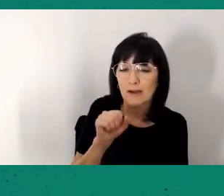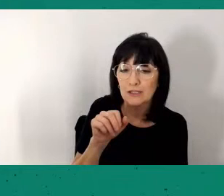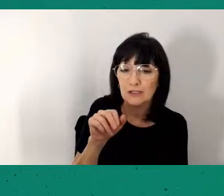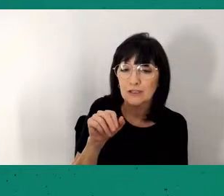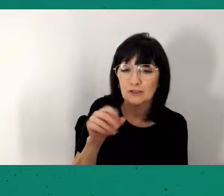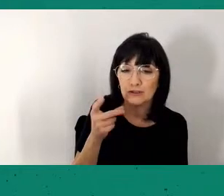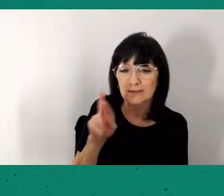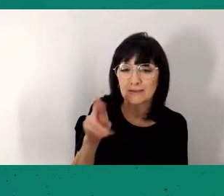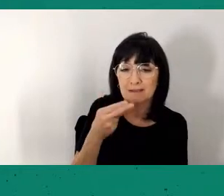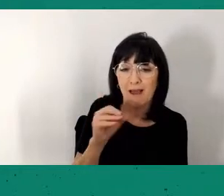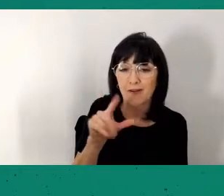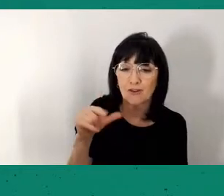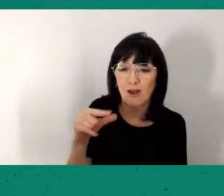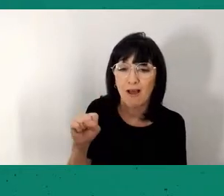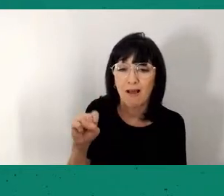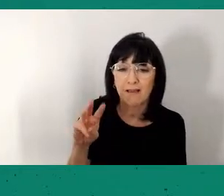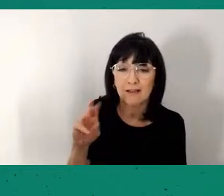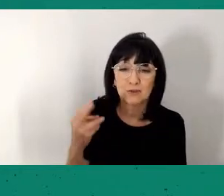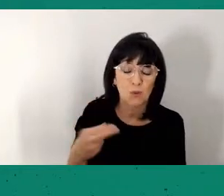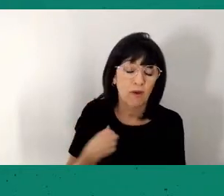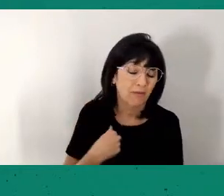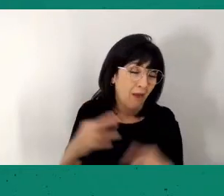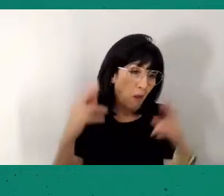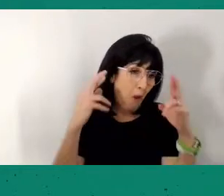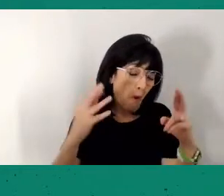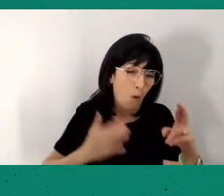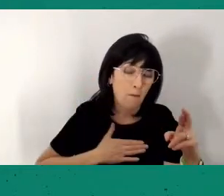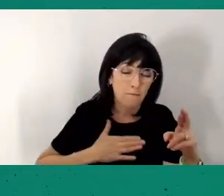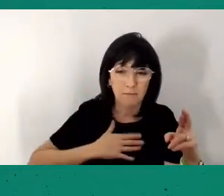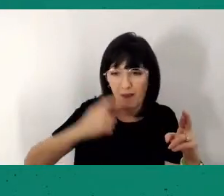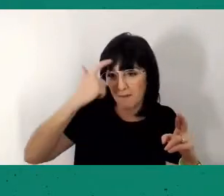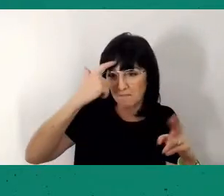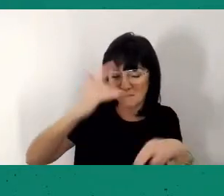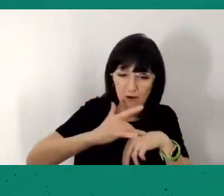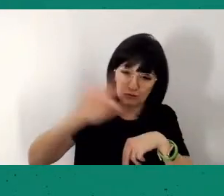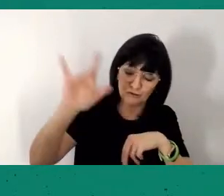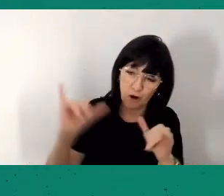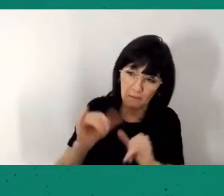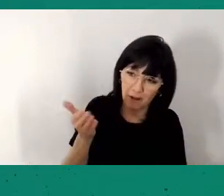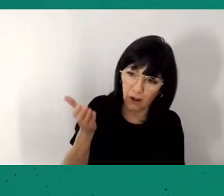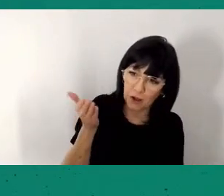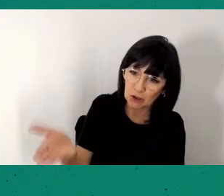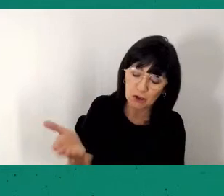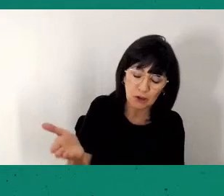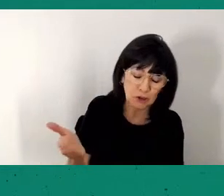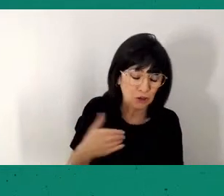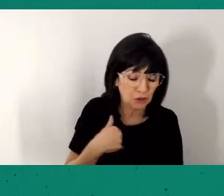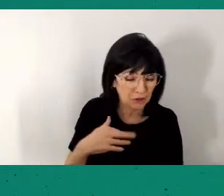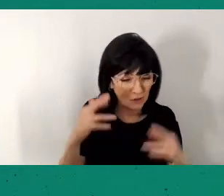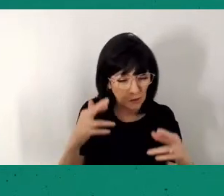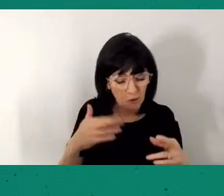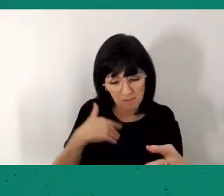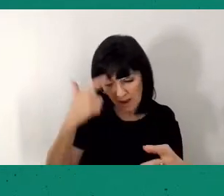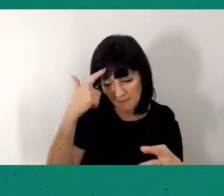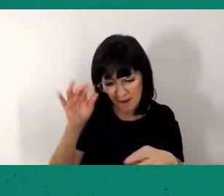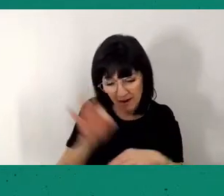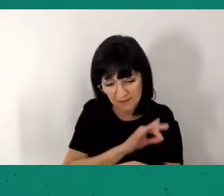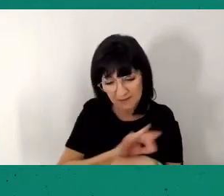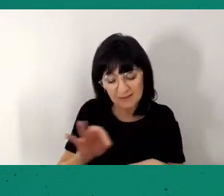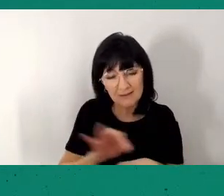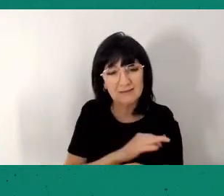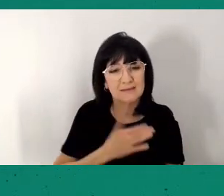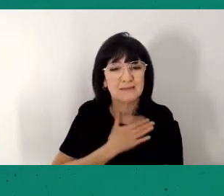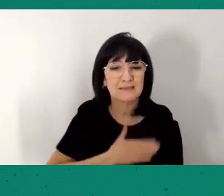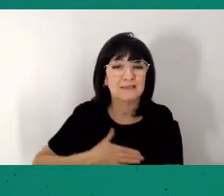still functioning the way her mind is functioning. May God continue to bless